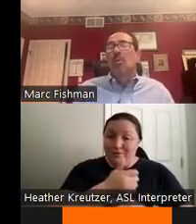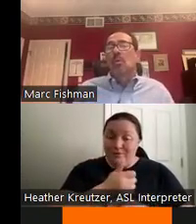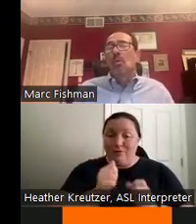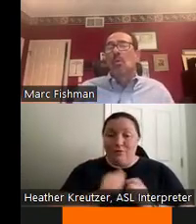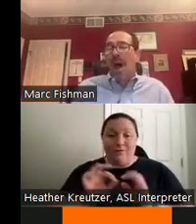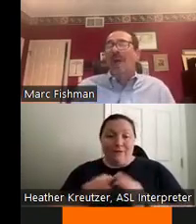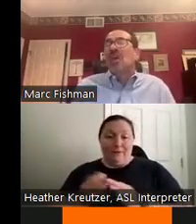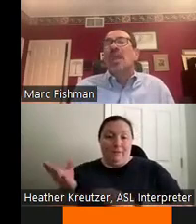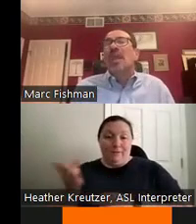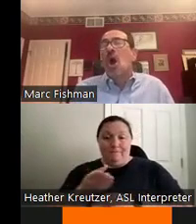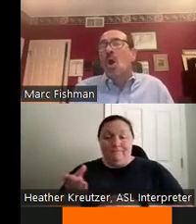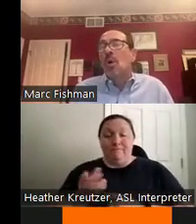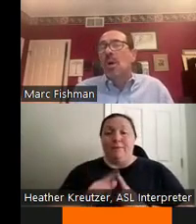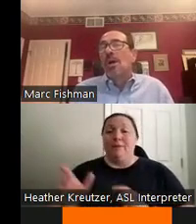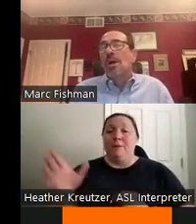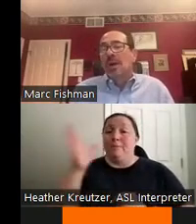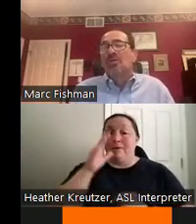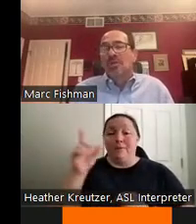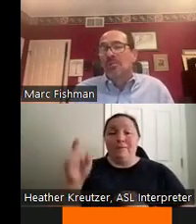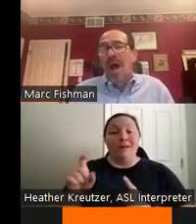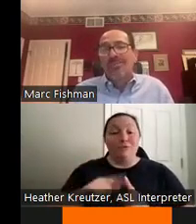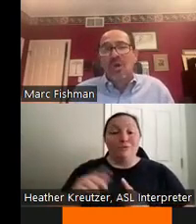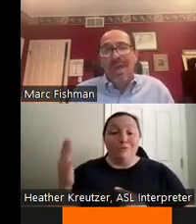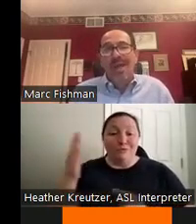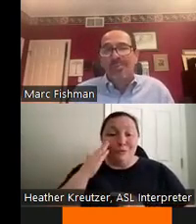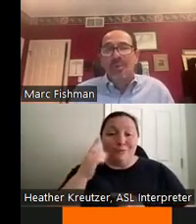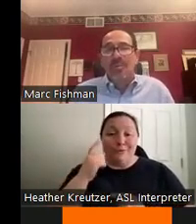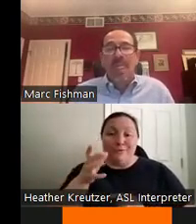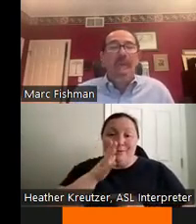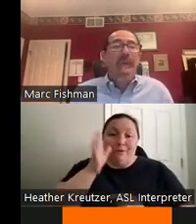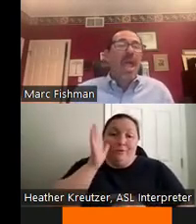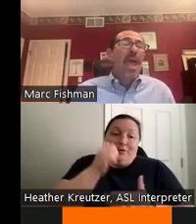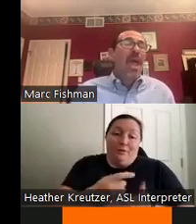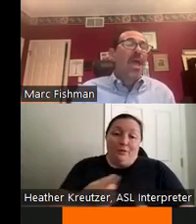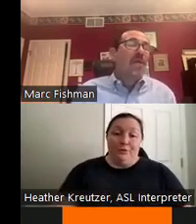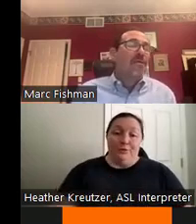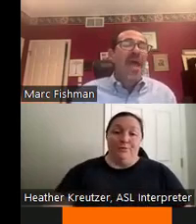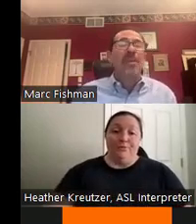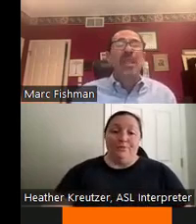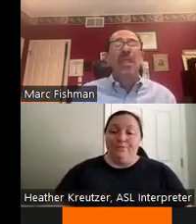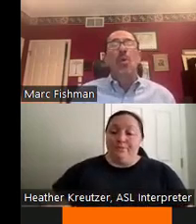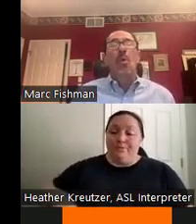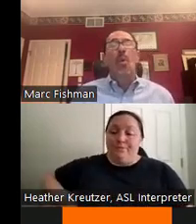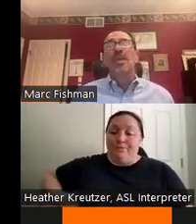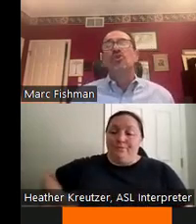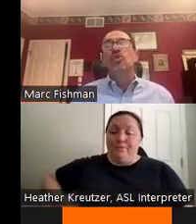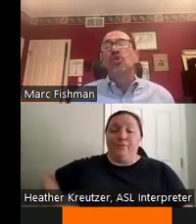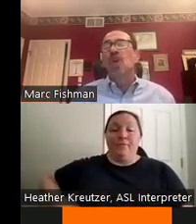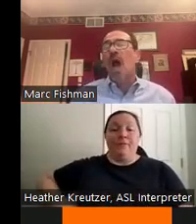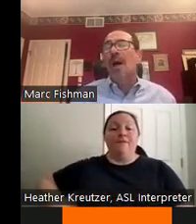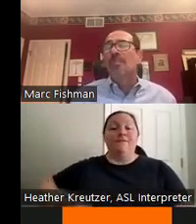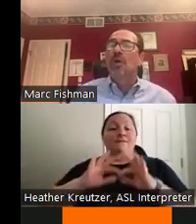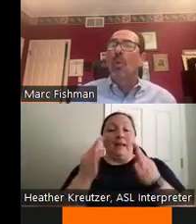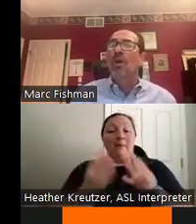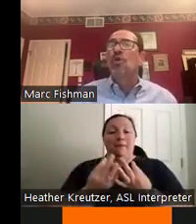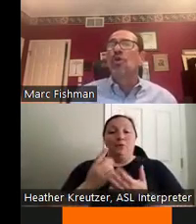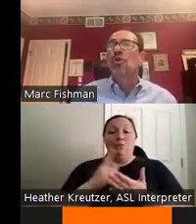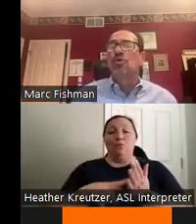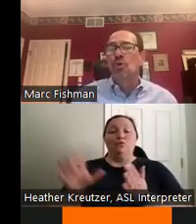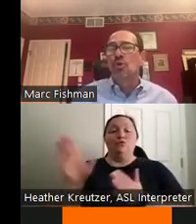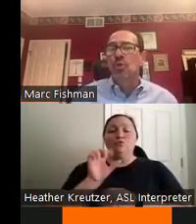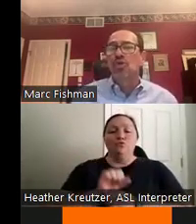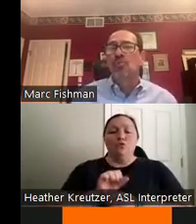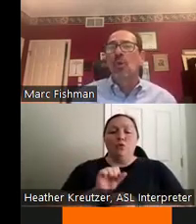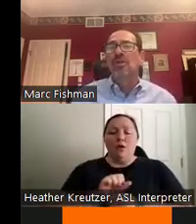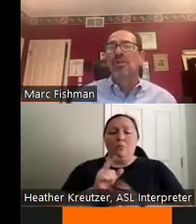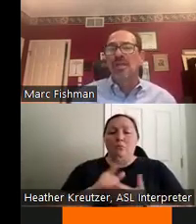But mom's got to know because mom's going to help you. Family, what is your job here? What are you